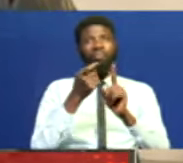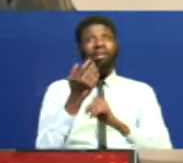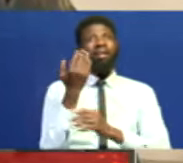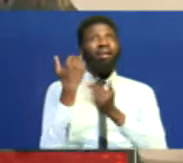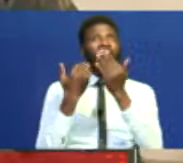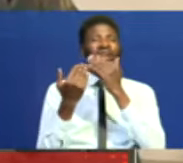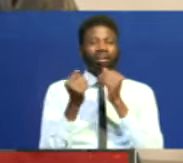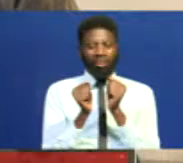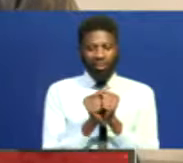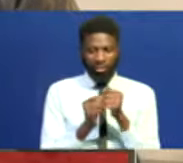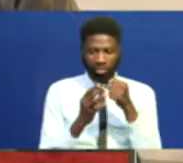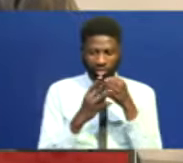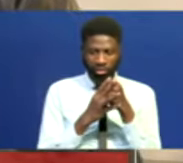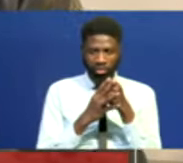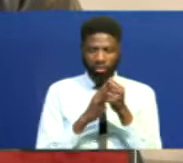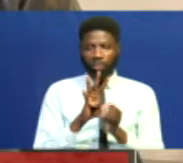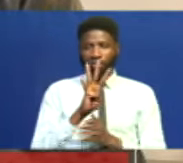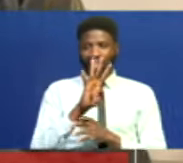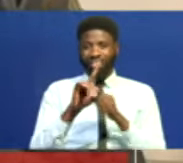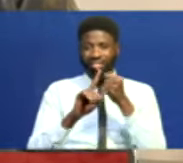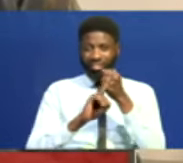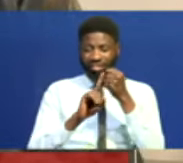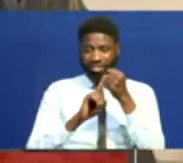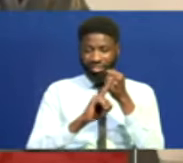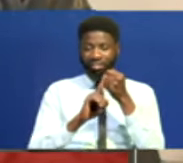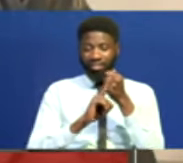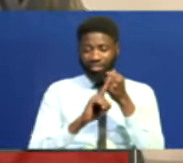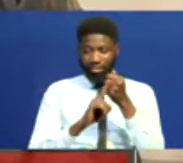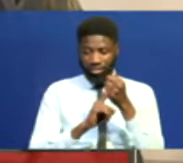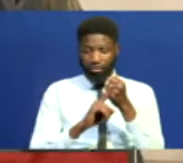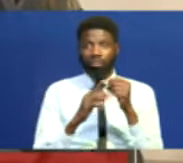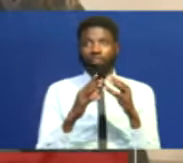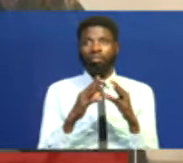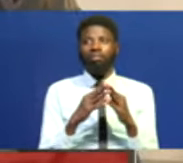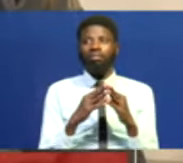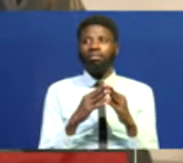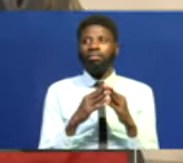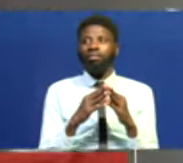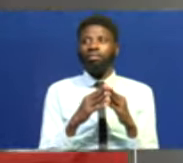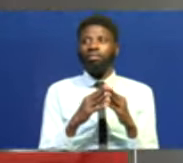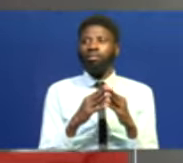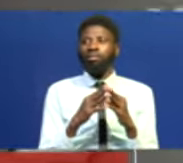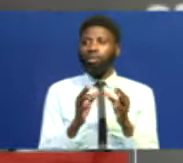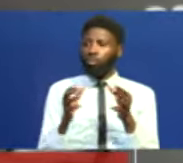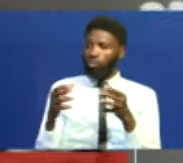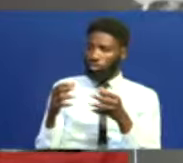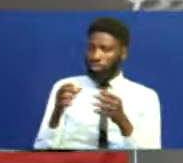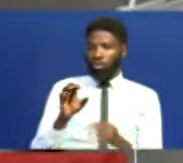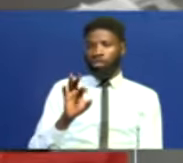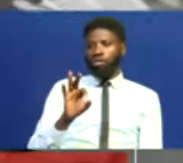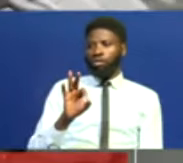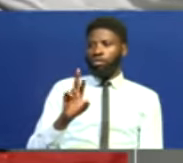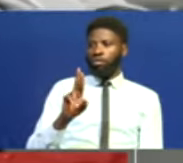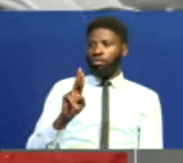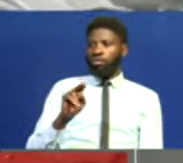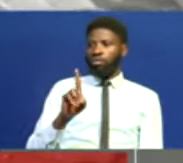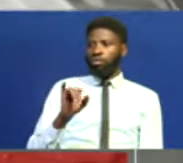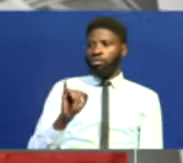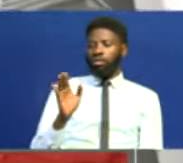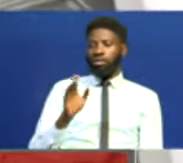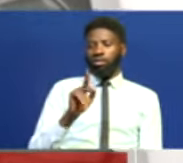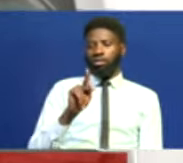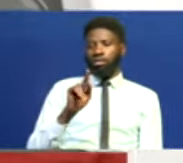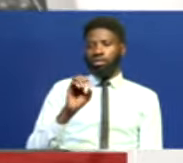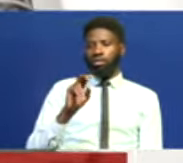1946, as somebody might have mentioned somewhere, with people like Fundi Konde, who came from the World